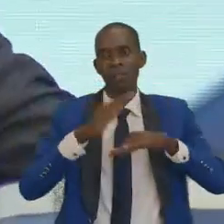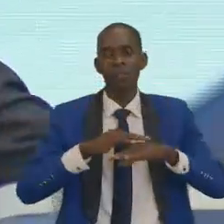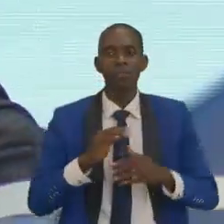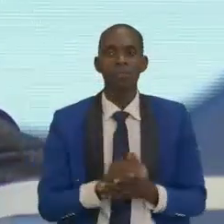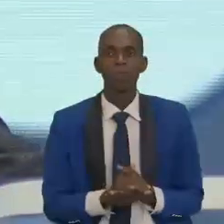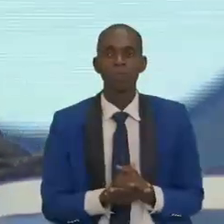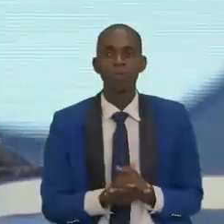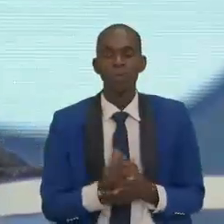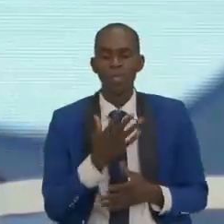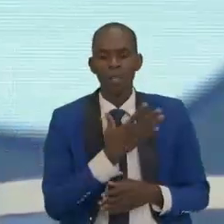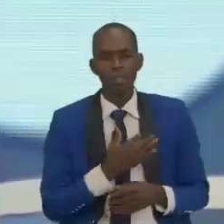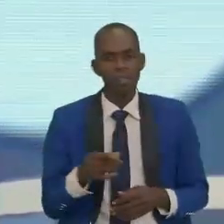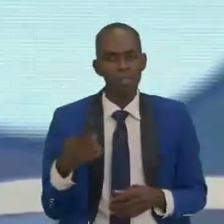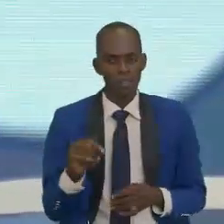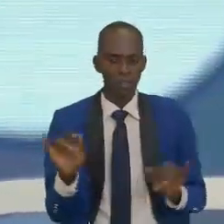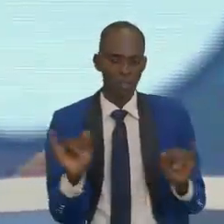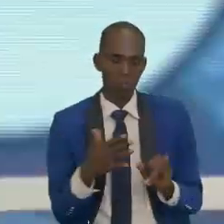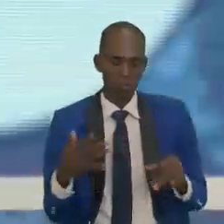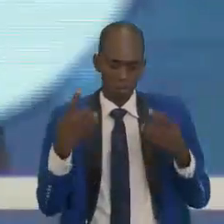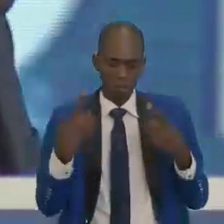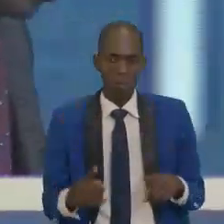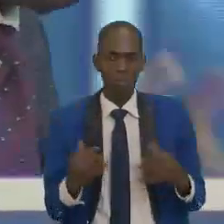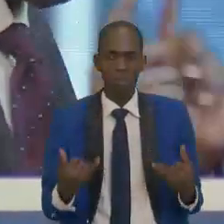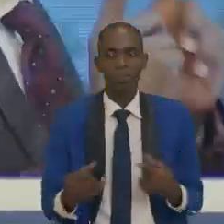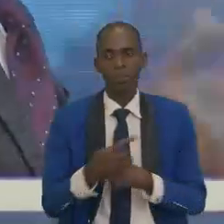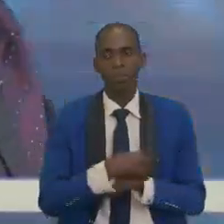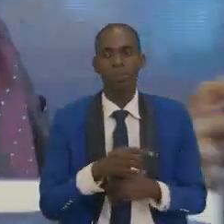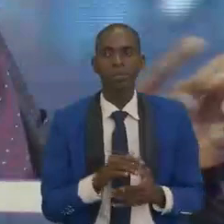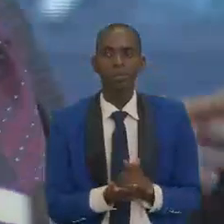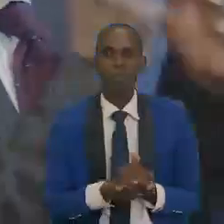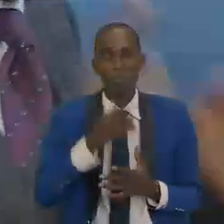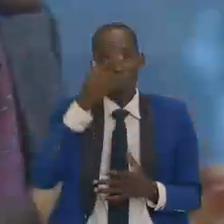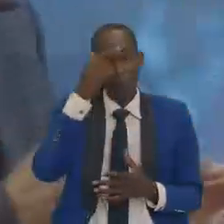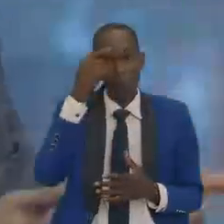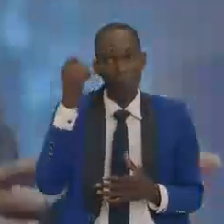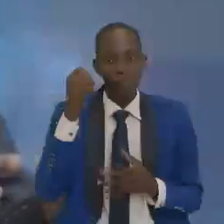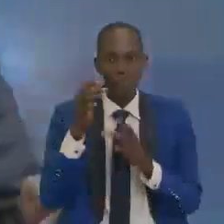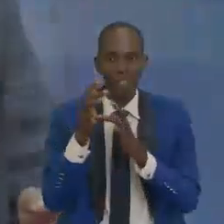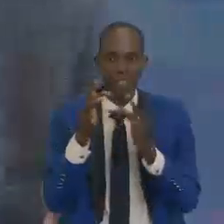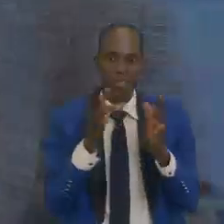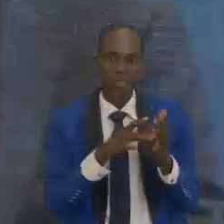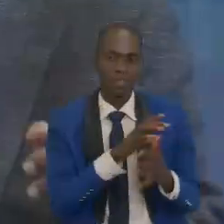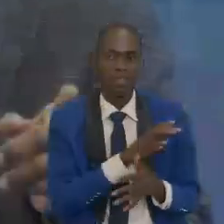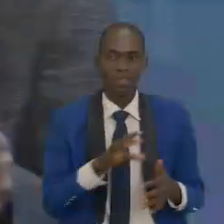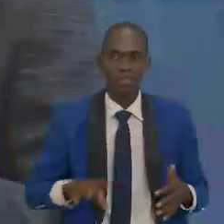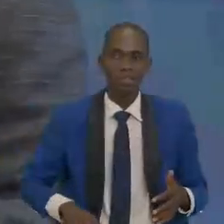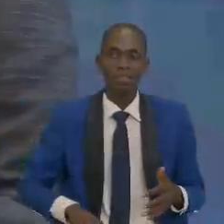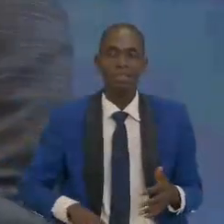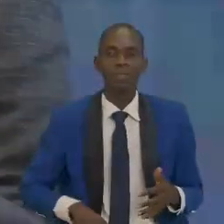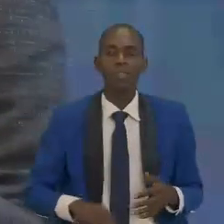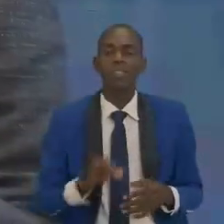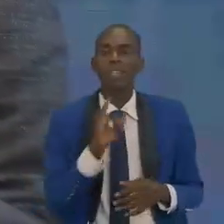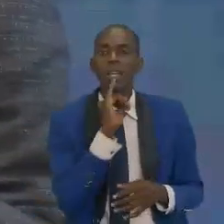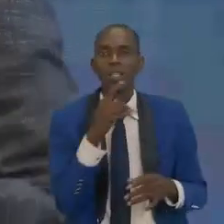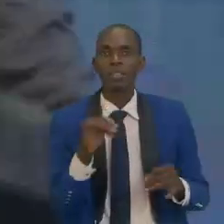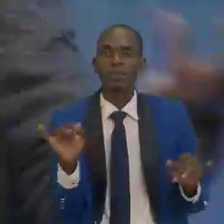And the same thing happens today, because Jesus Christ is the